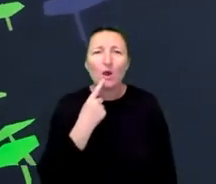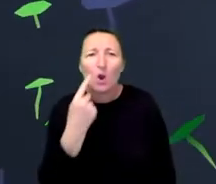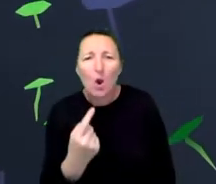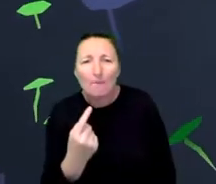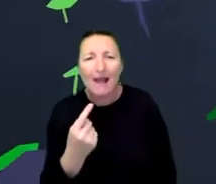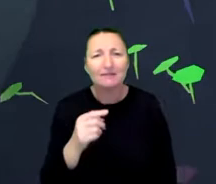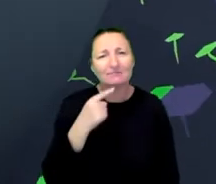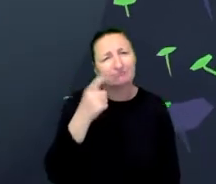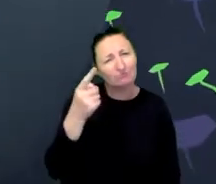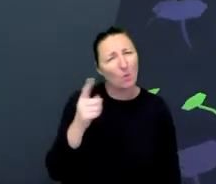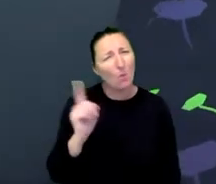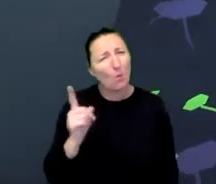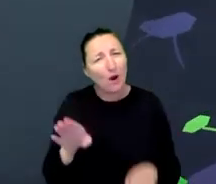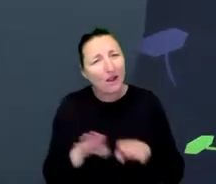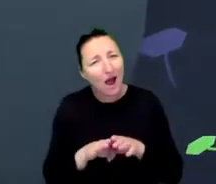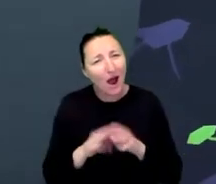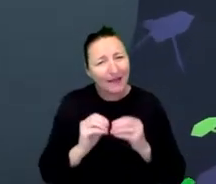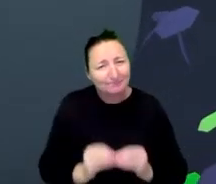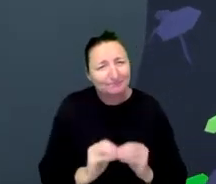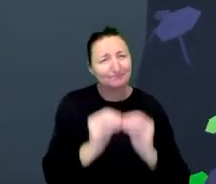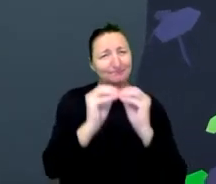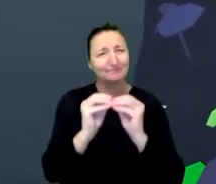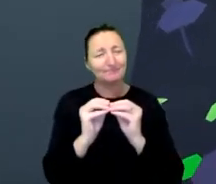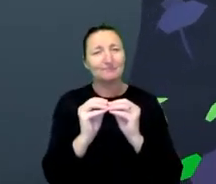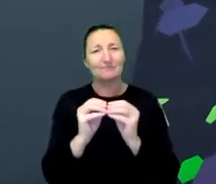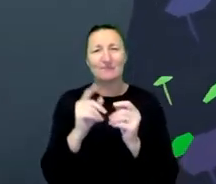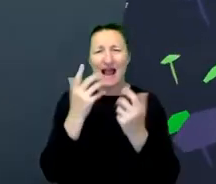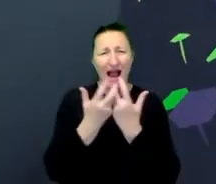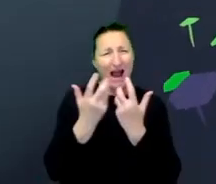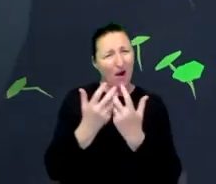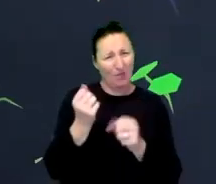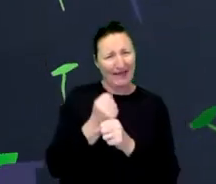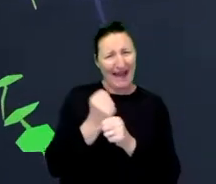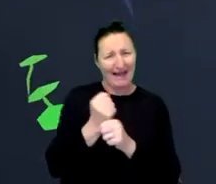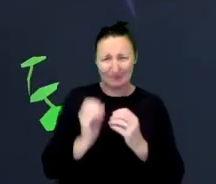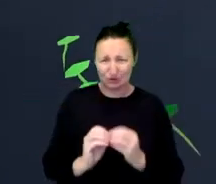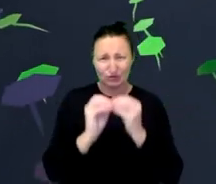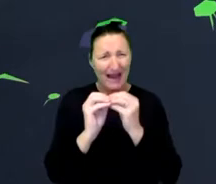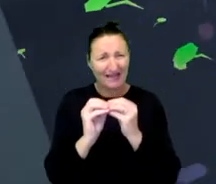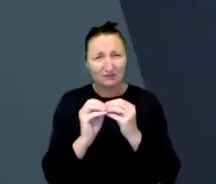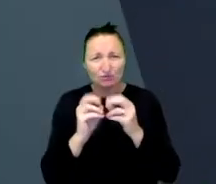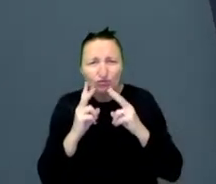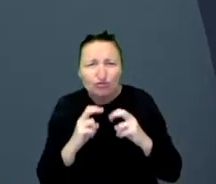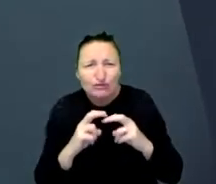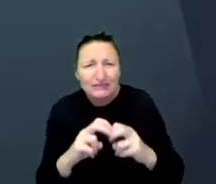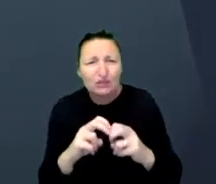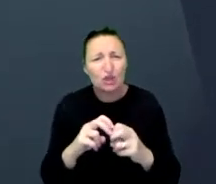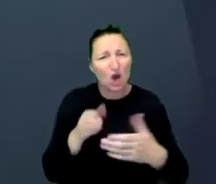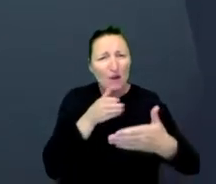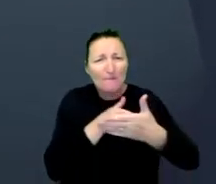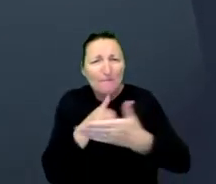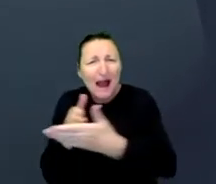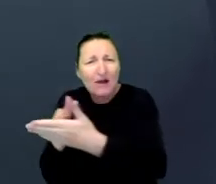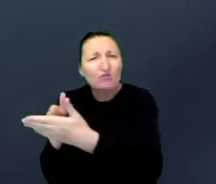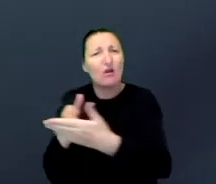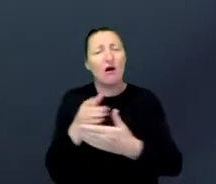been like to develop this game, our research process, obstacles and some dead ends along the way, and we'll